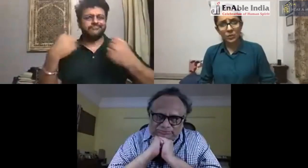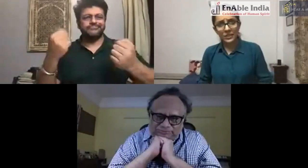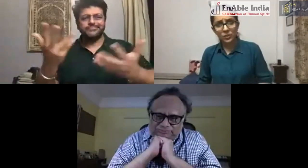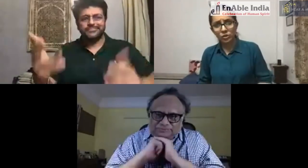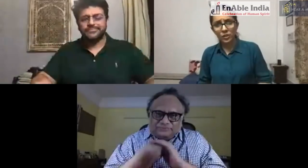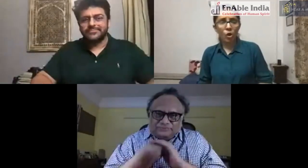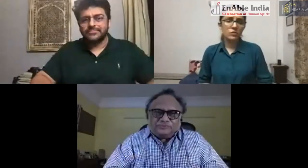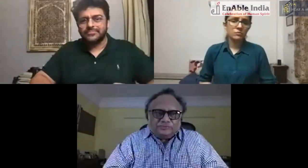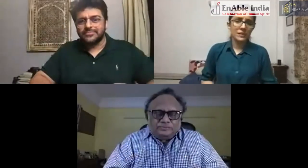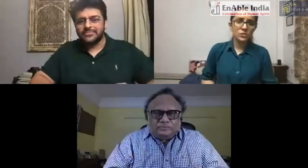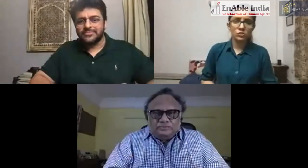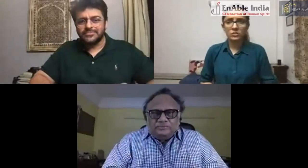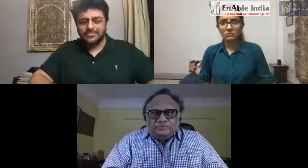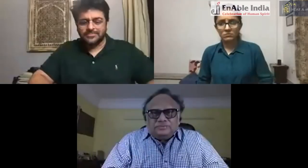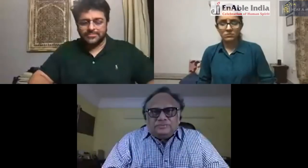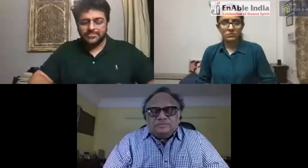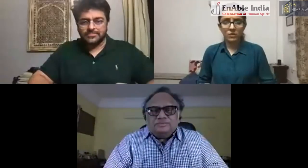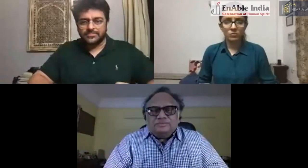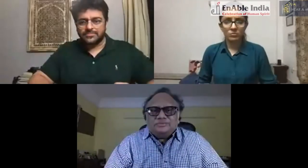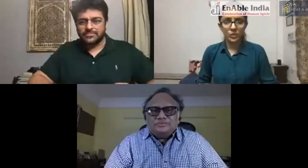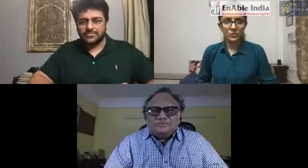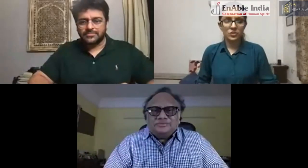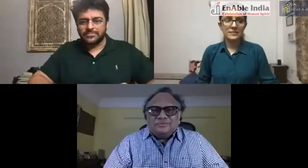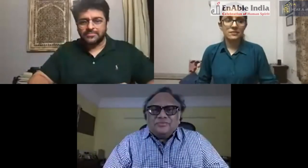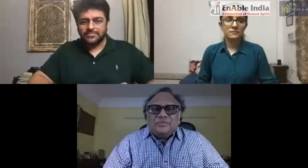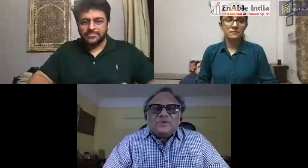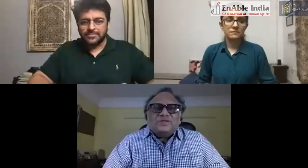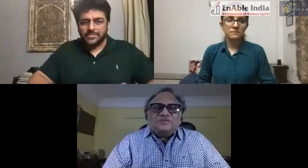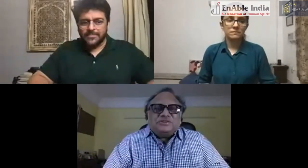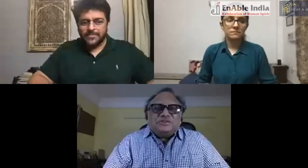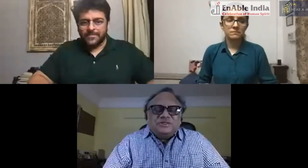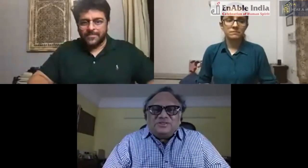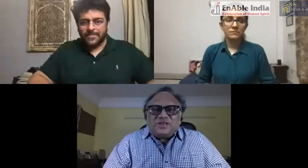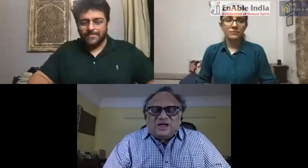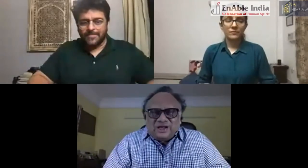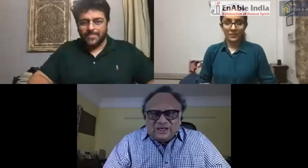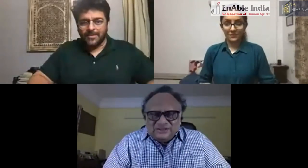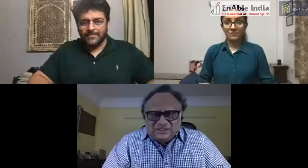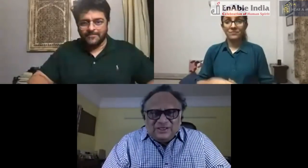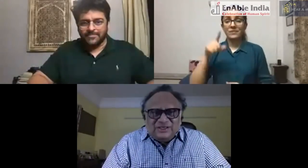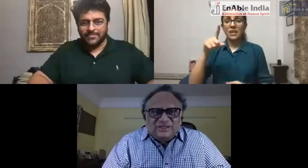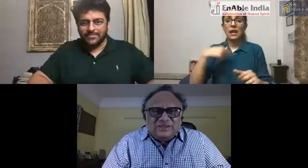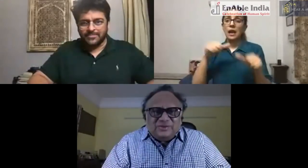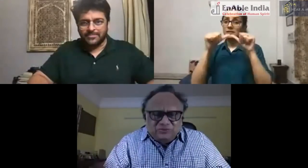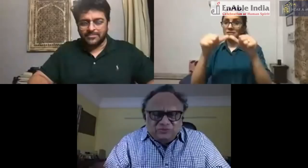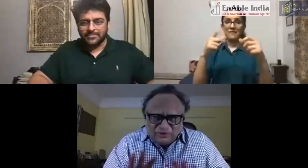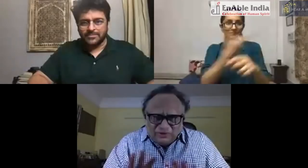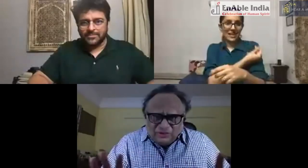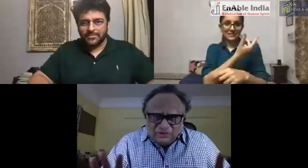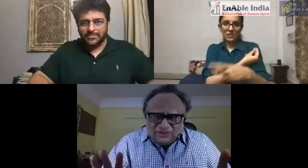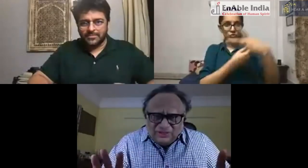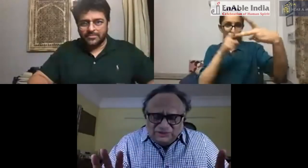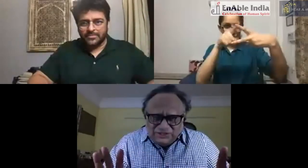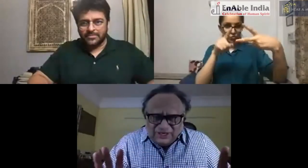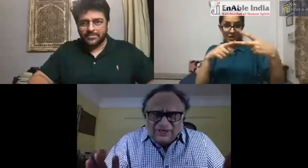Both are equally good, or one is good? What do you suggest? See, the answer